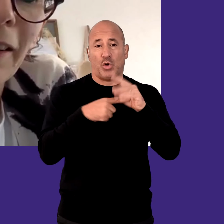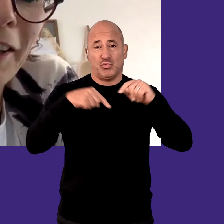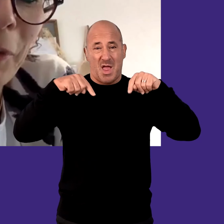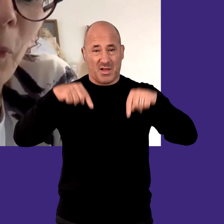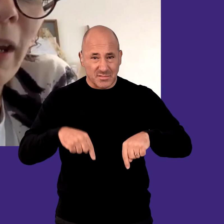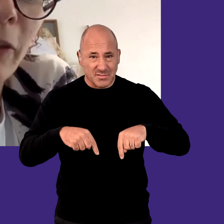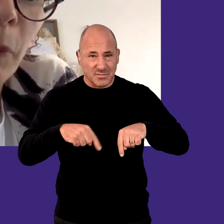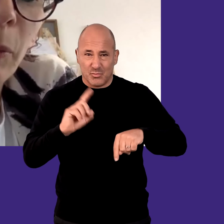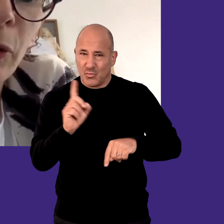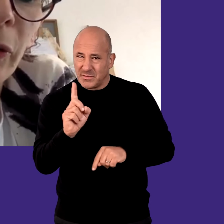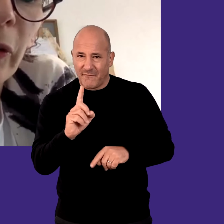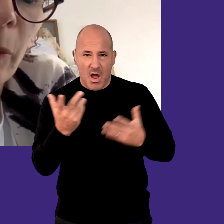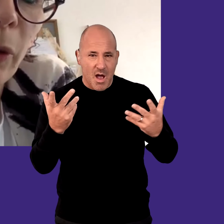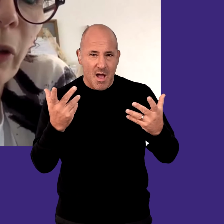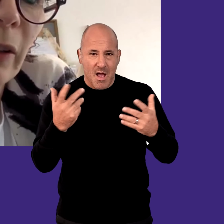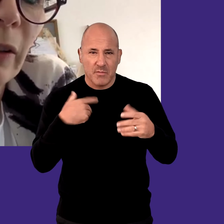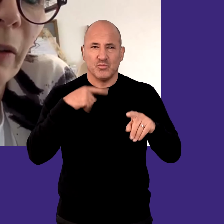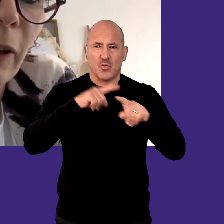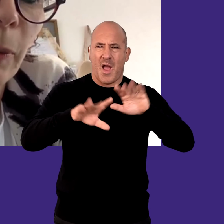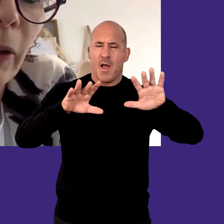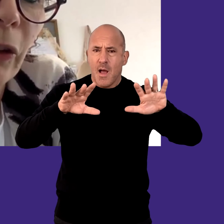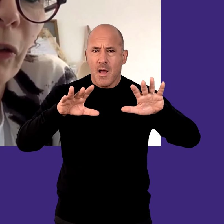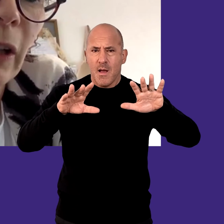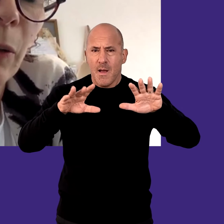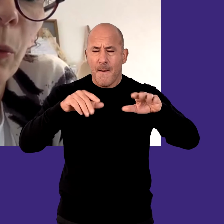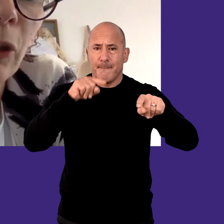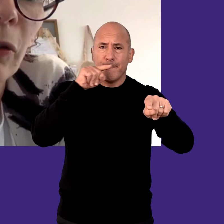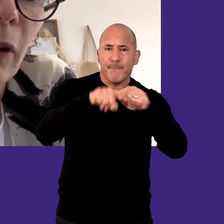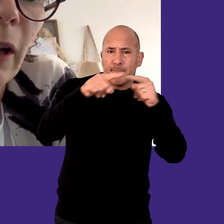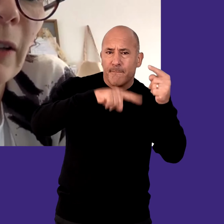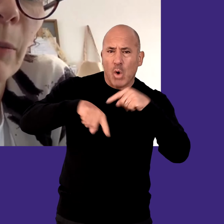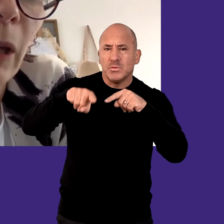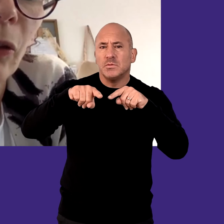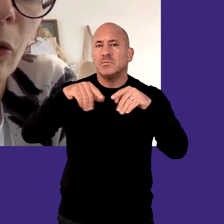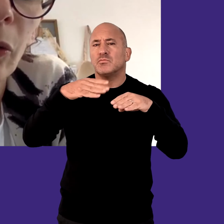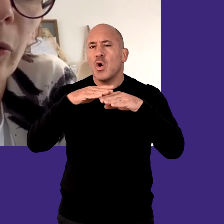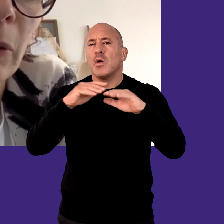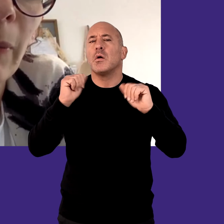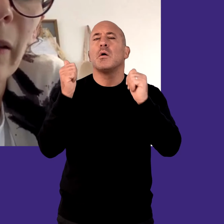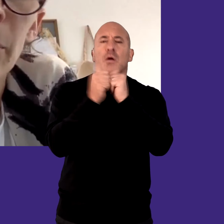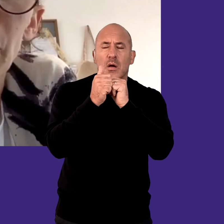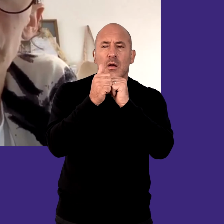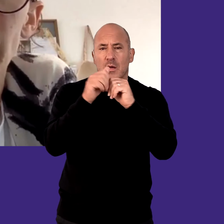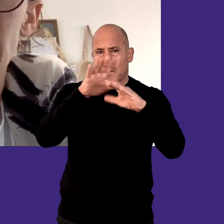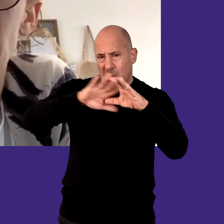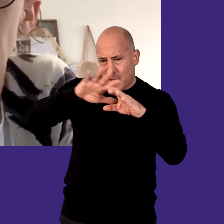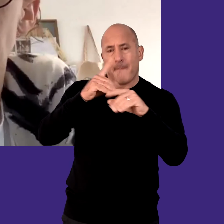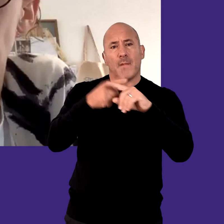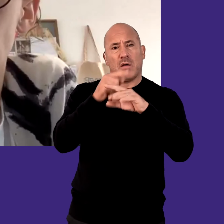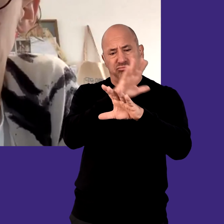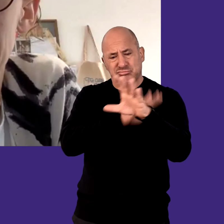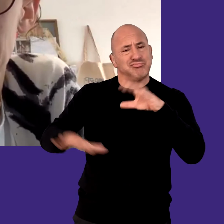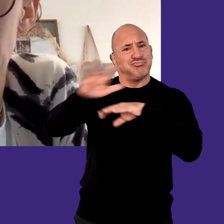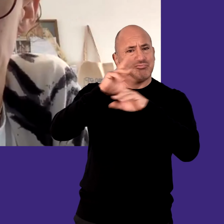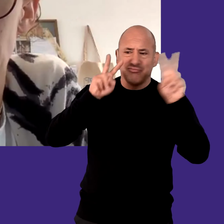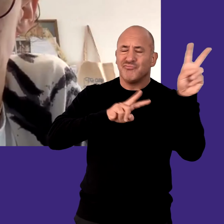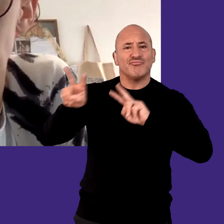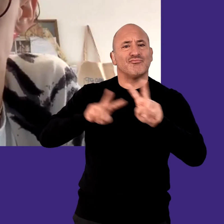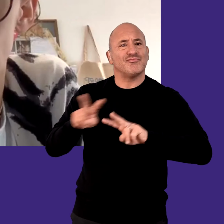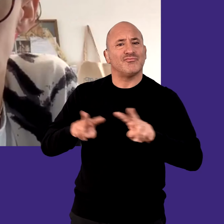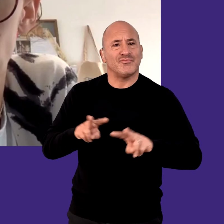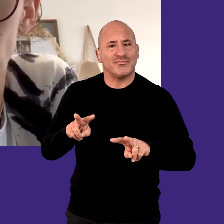then whenever we produce a project at Right to Pass Street, we try to make sure that we make the most of it and that work is